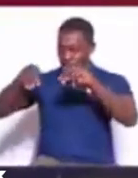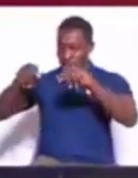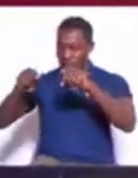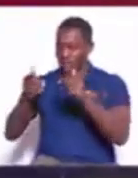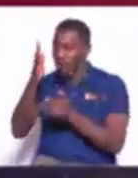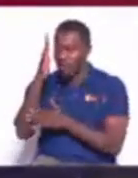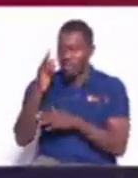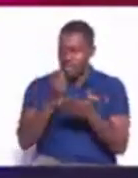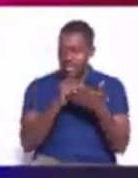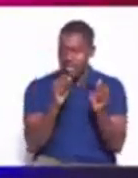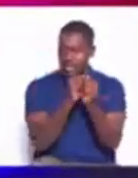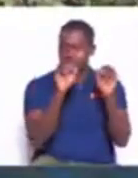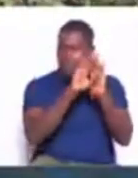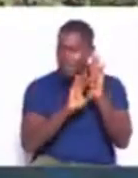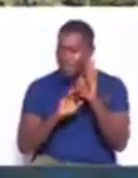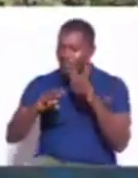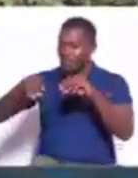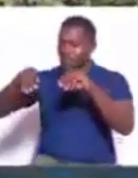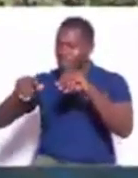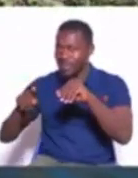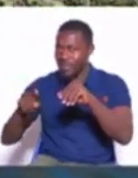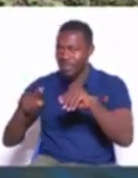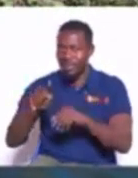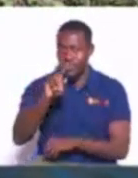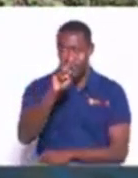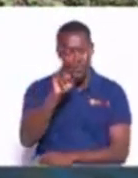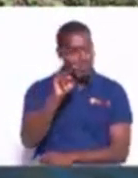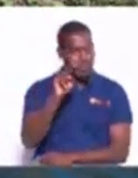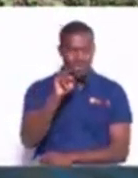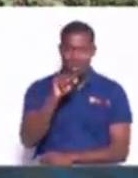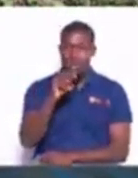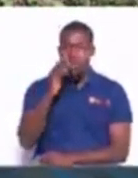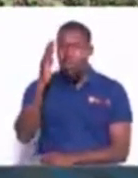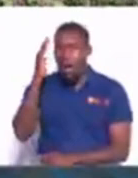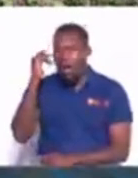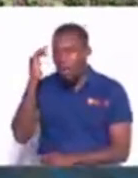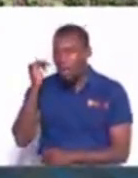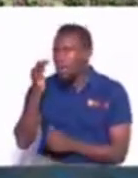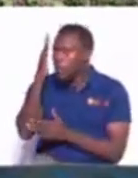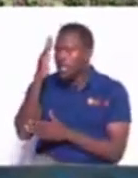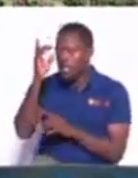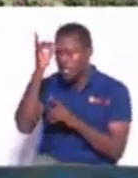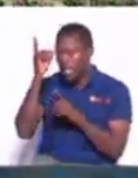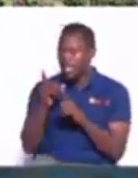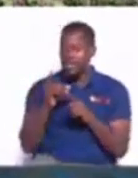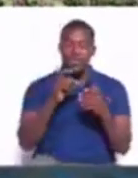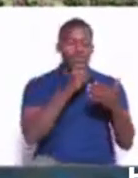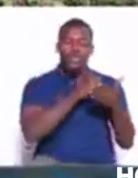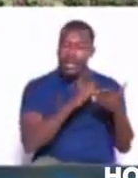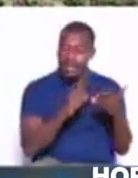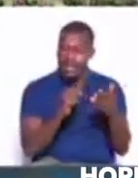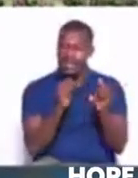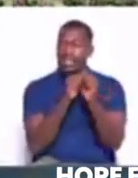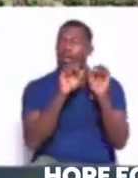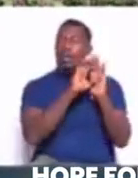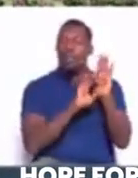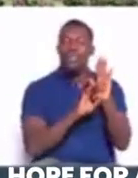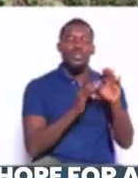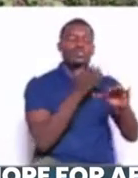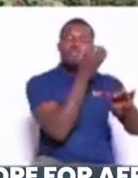the ocean to be washed away? Why did God write the Ten Commandments on